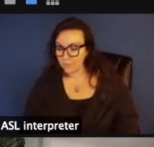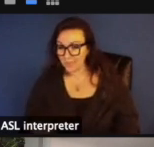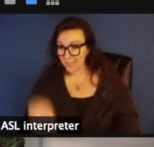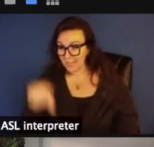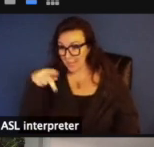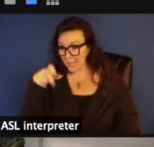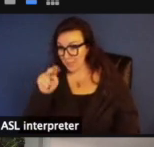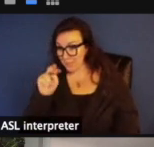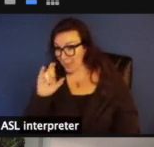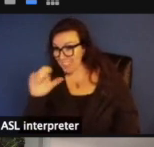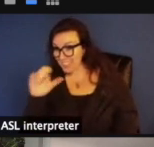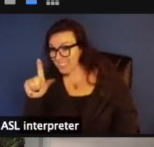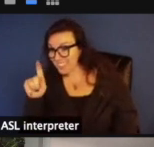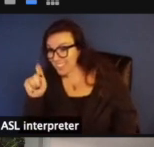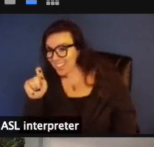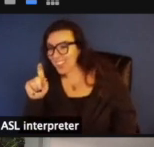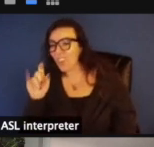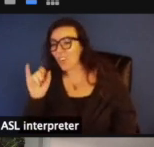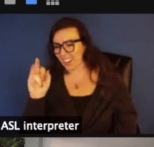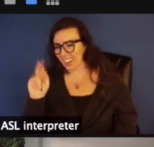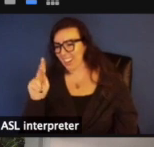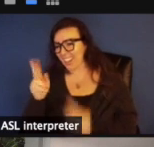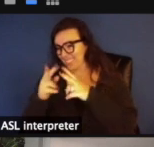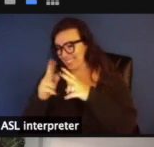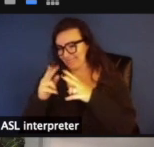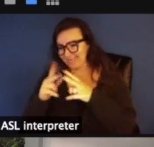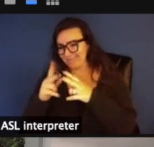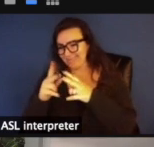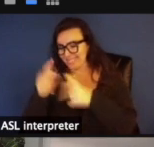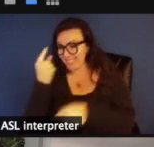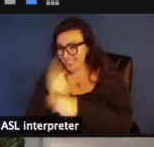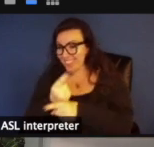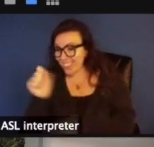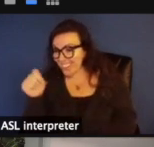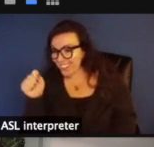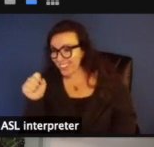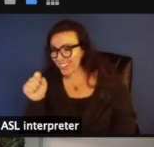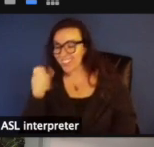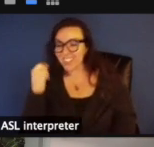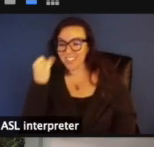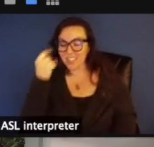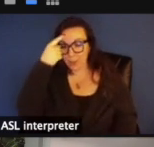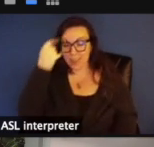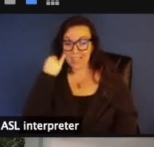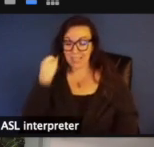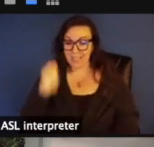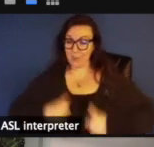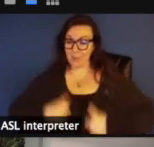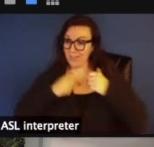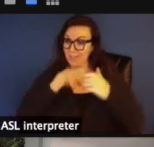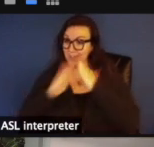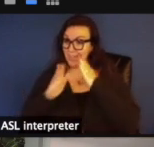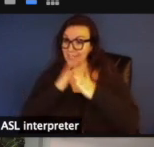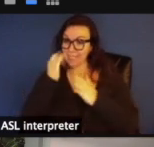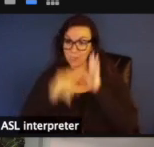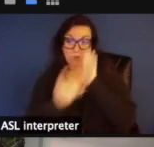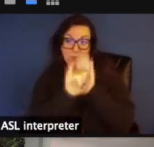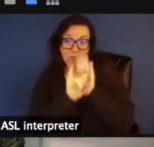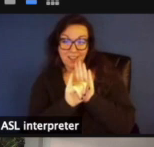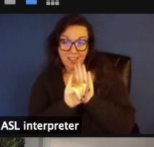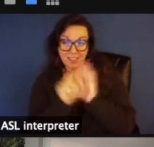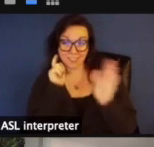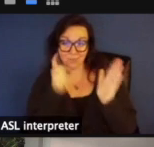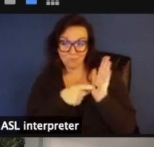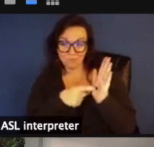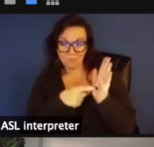Pencil. Yeah, pencil or ink, right? Yes. And do you think if you lived in this city, you would recognize it?